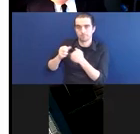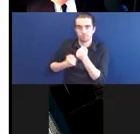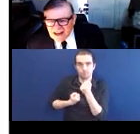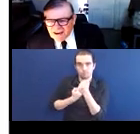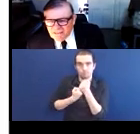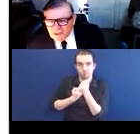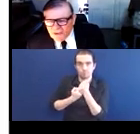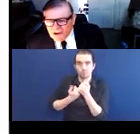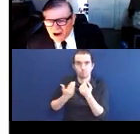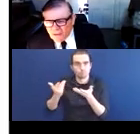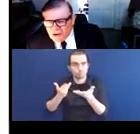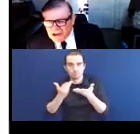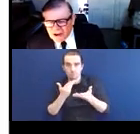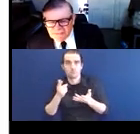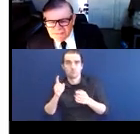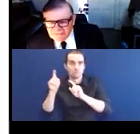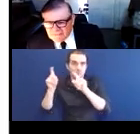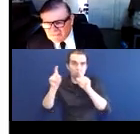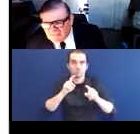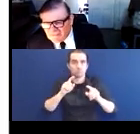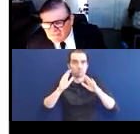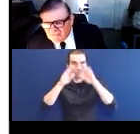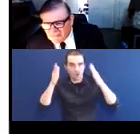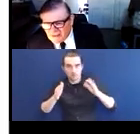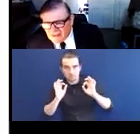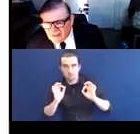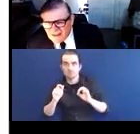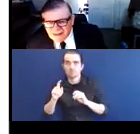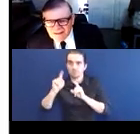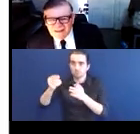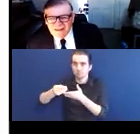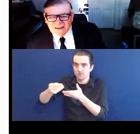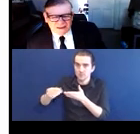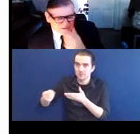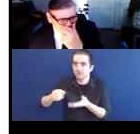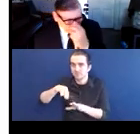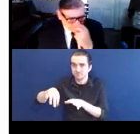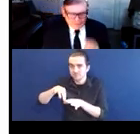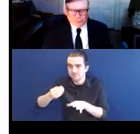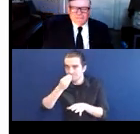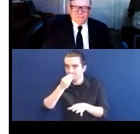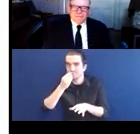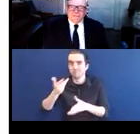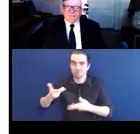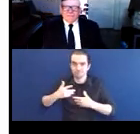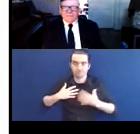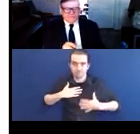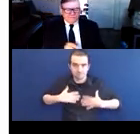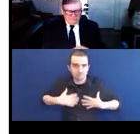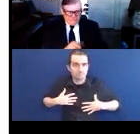So he's saying how only one available for persons of working age, and also covers persons with chronic illnesses such